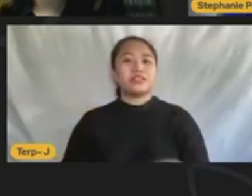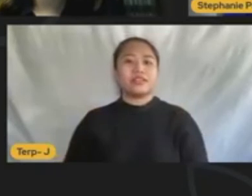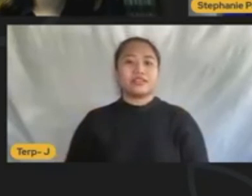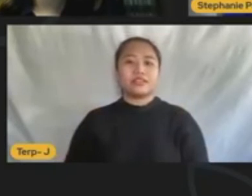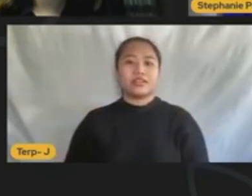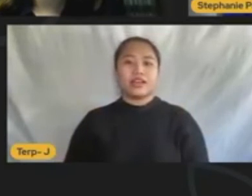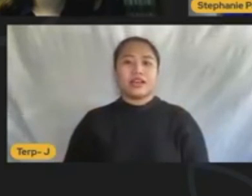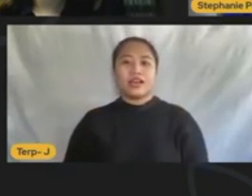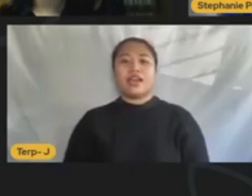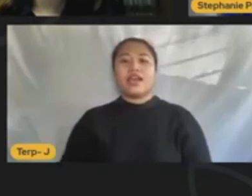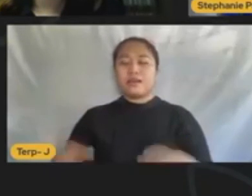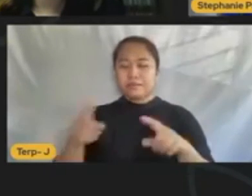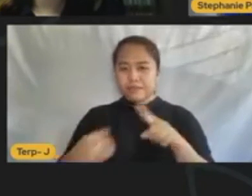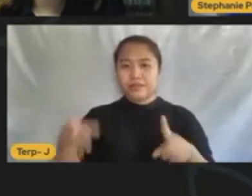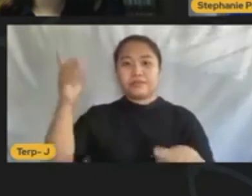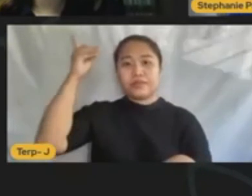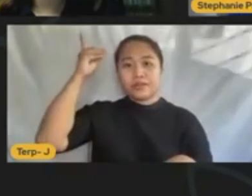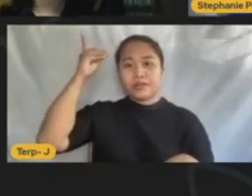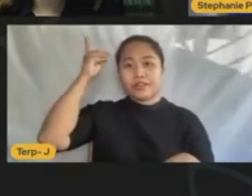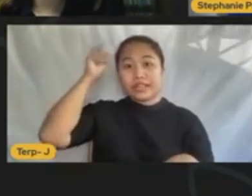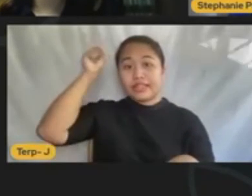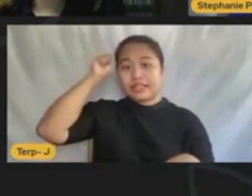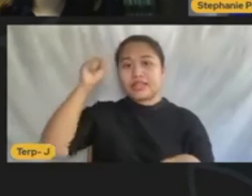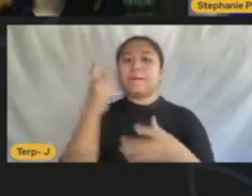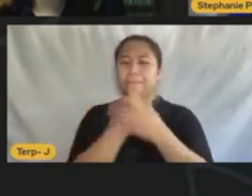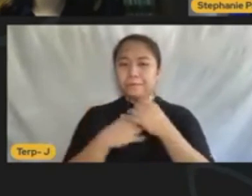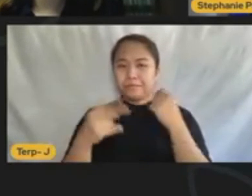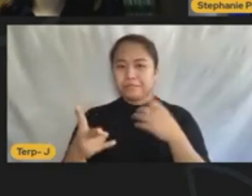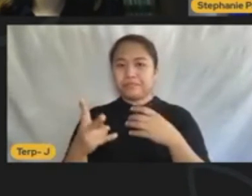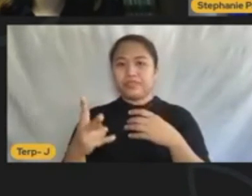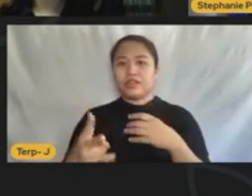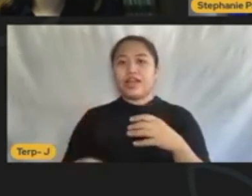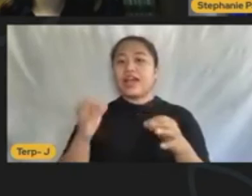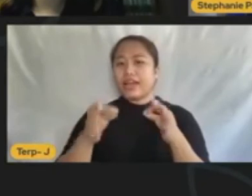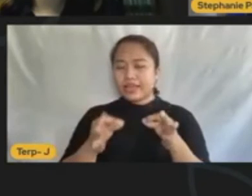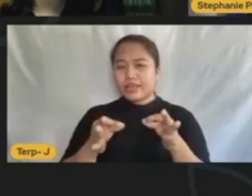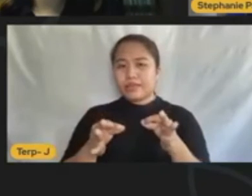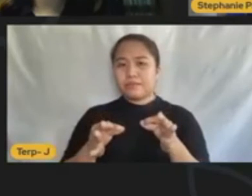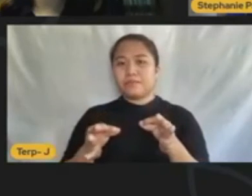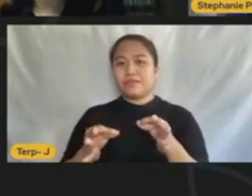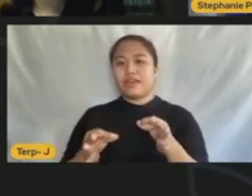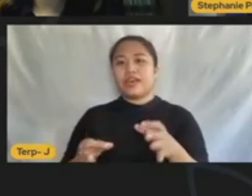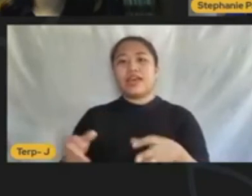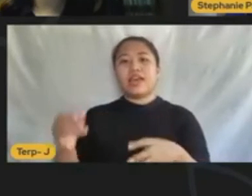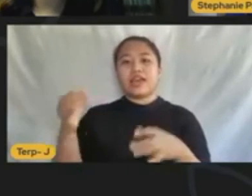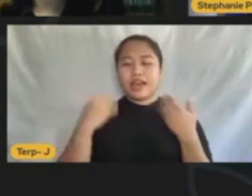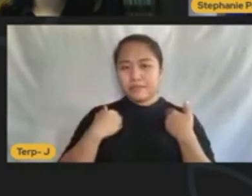it's both, because once you have intellectual disability, it will be harder for you to learn.